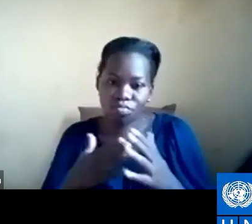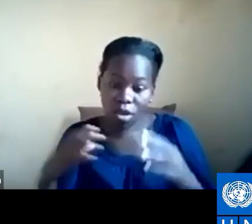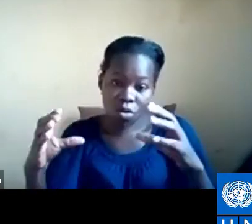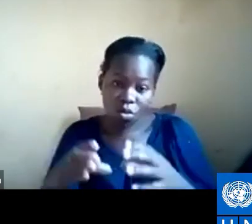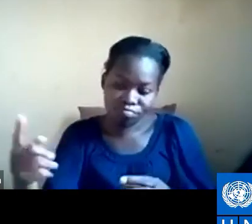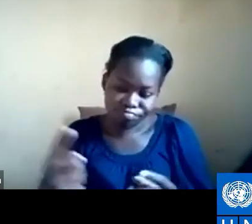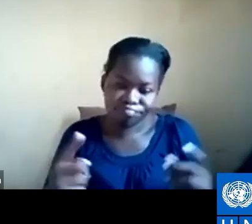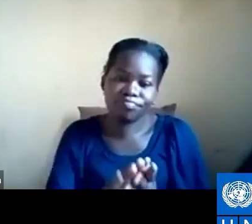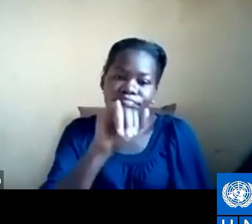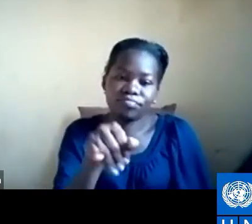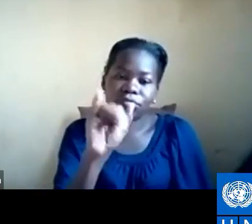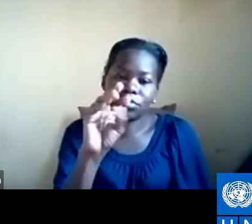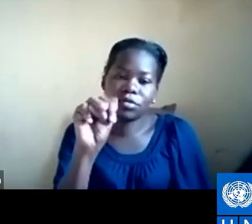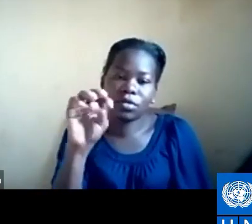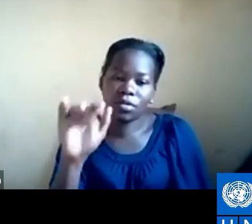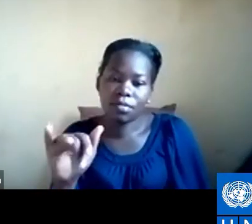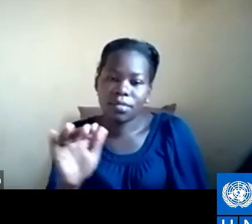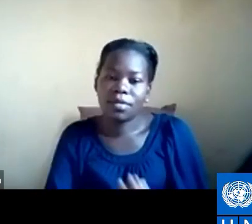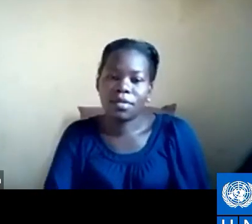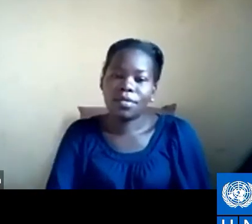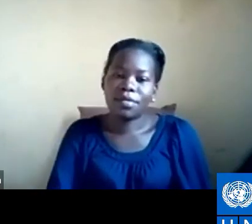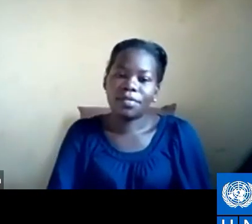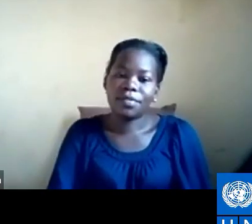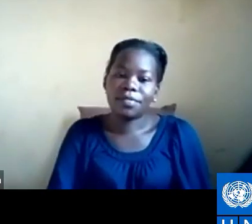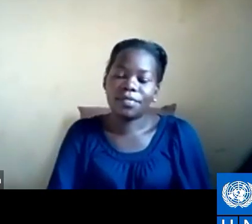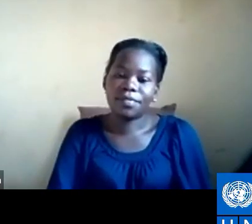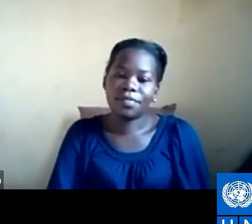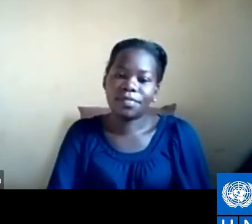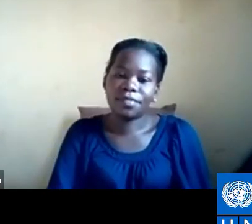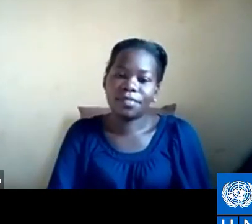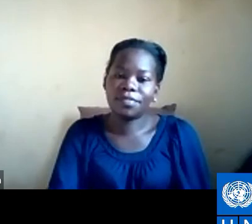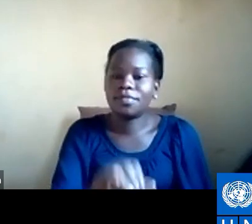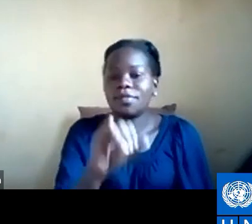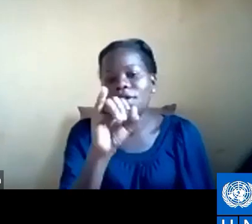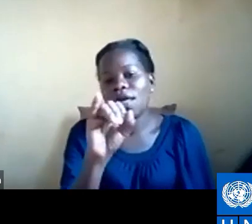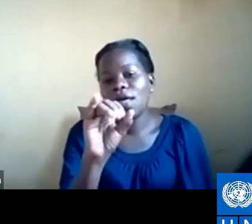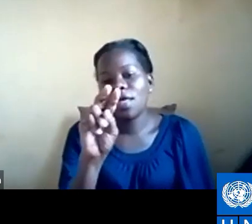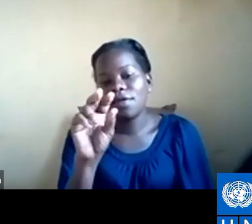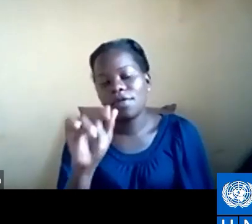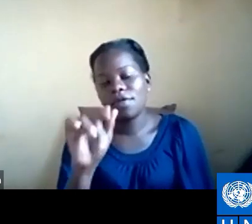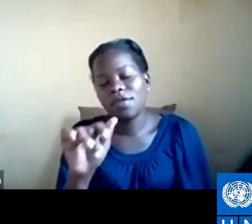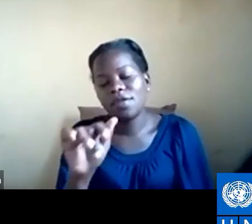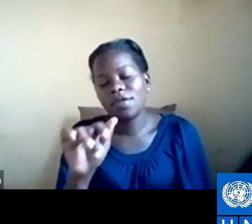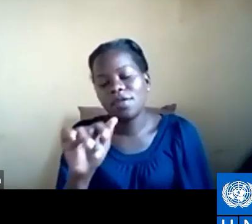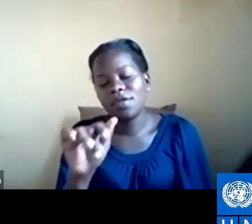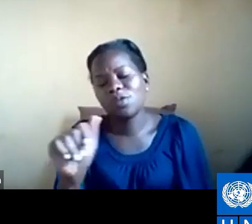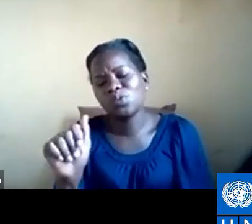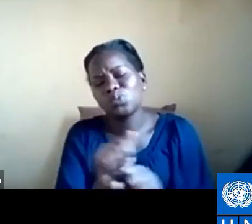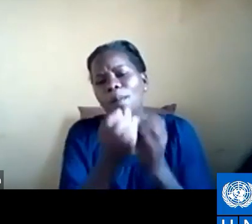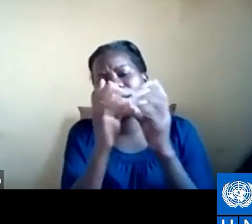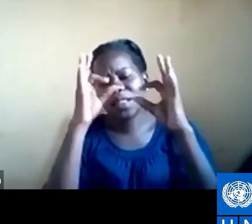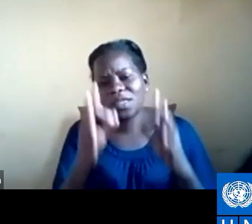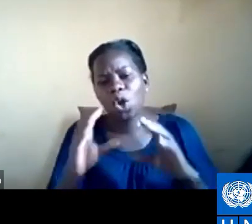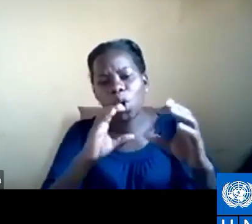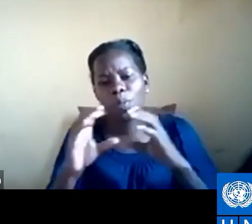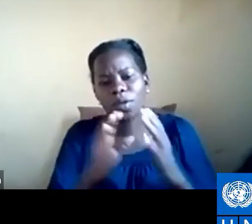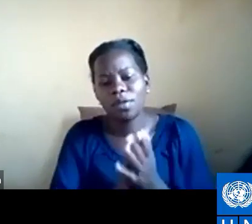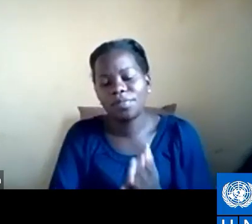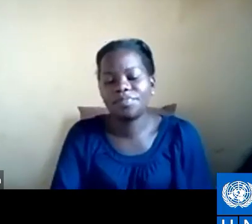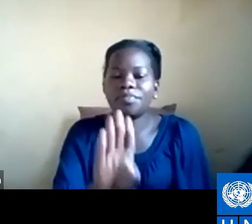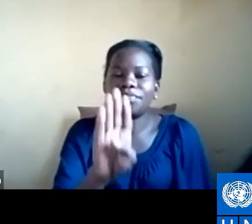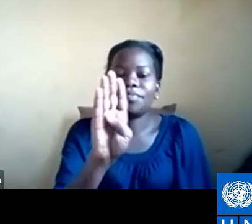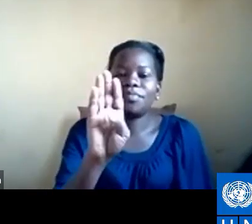my back. Ivy, who's been doing a lot of the communications. Brenda has been doing a lot of the